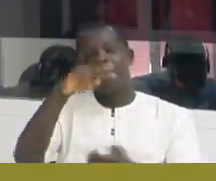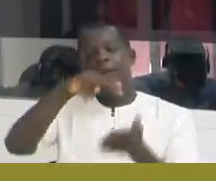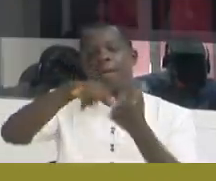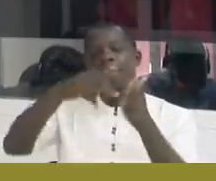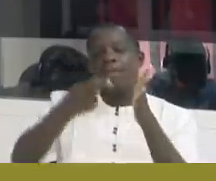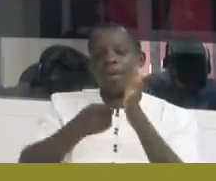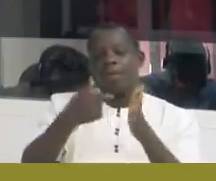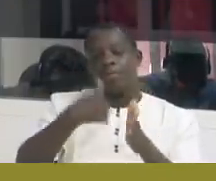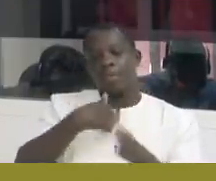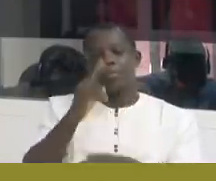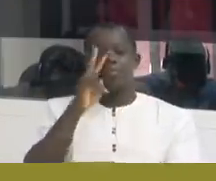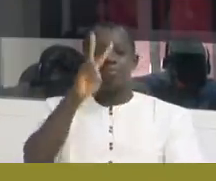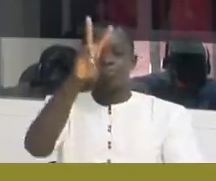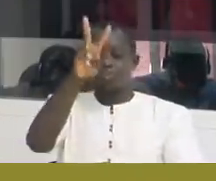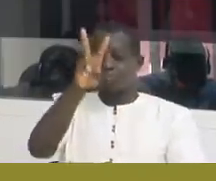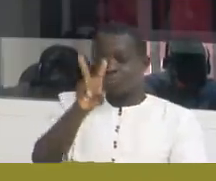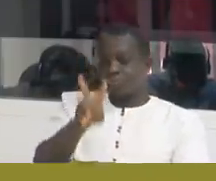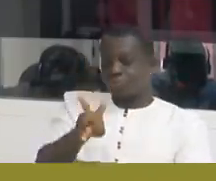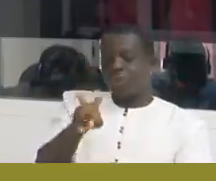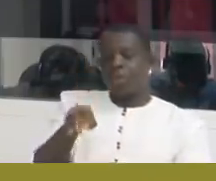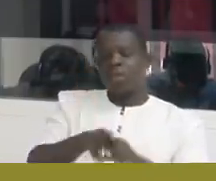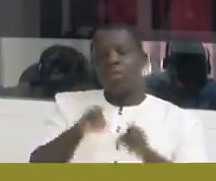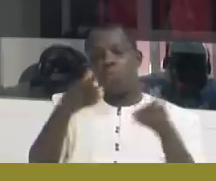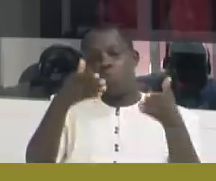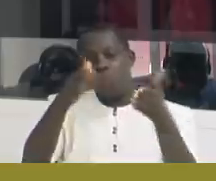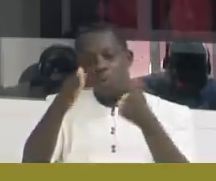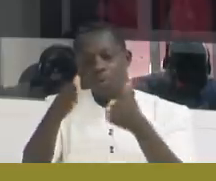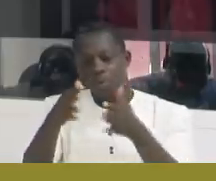me being seen in a light that